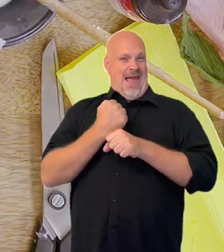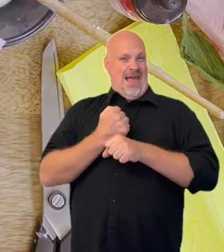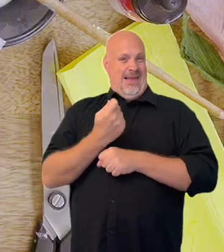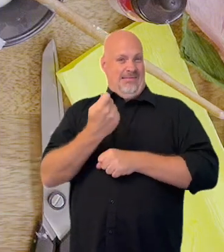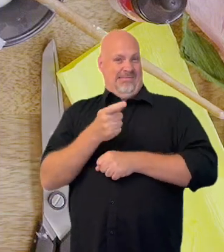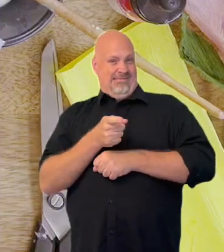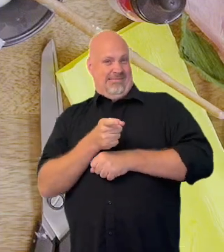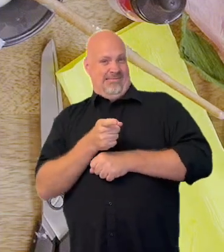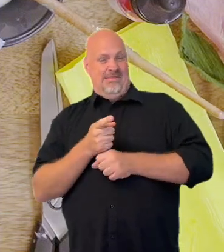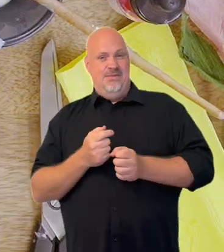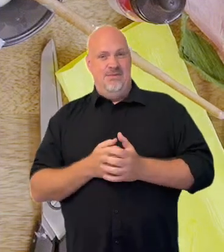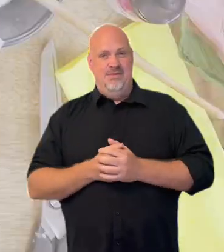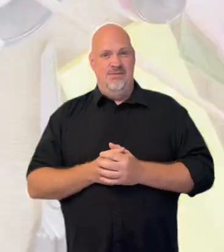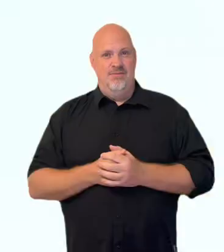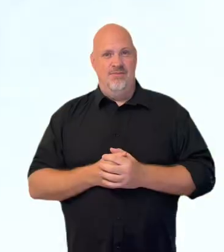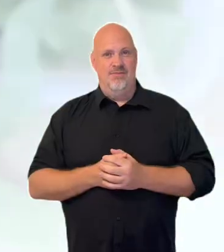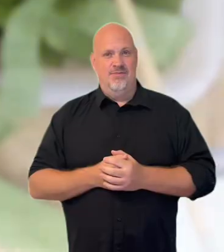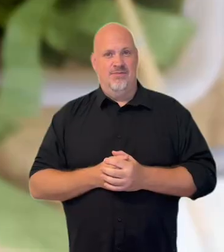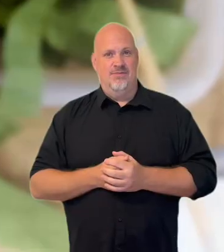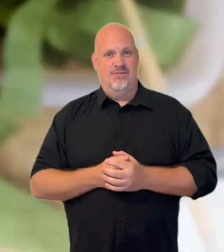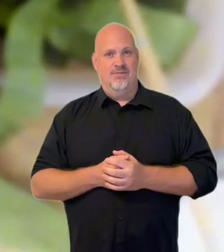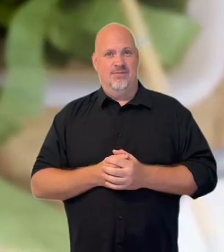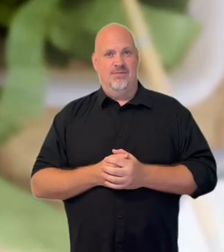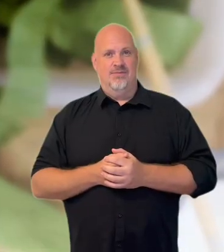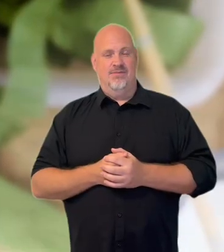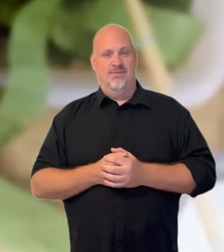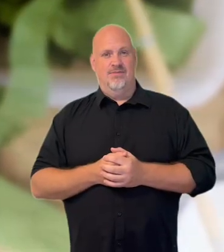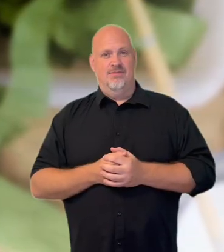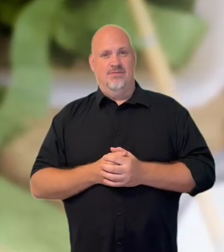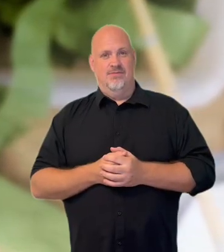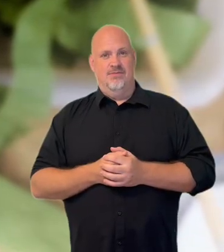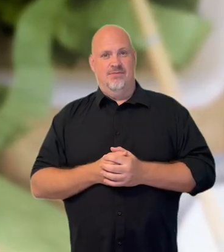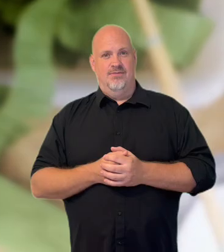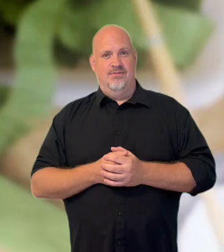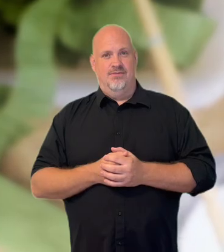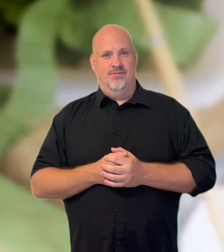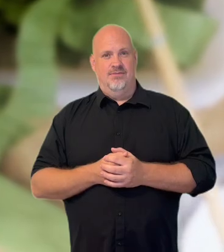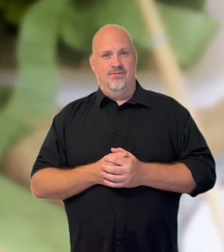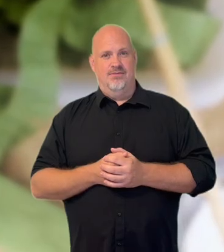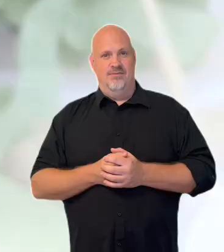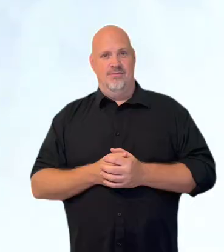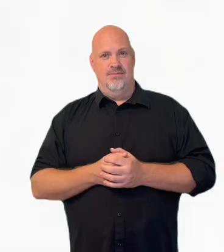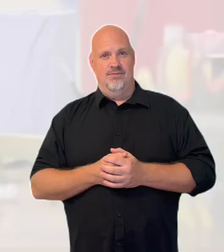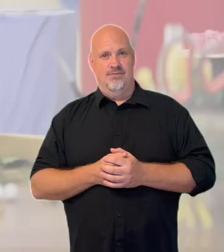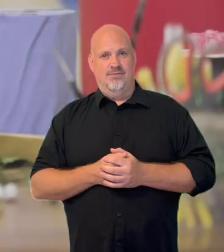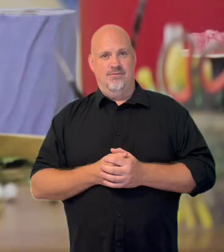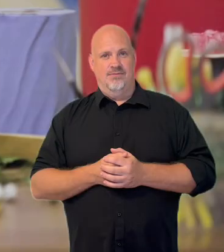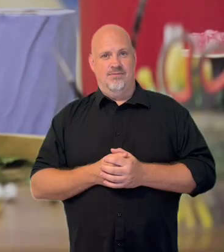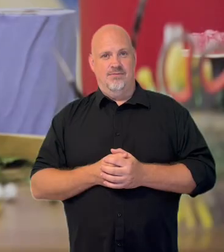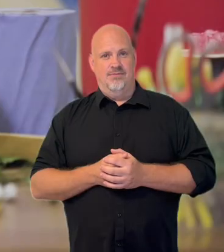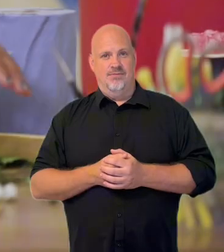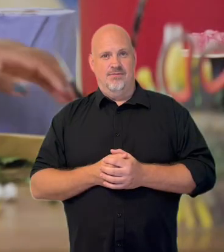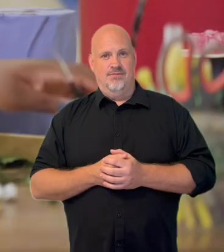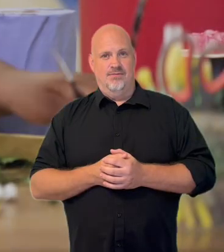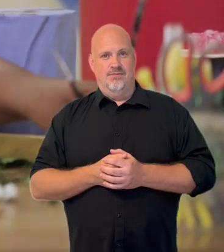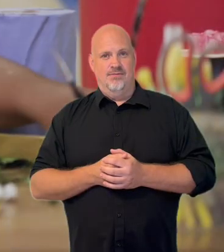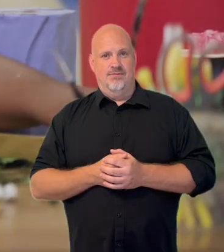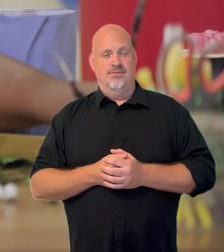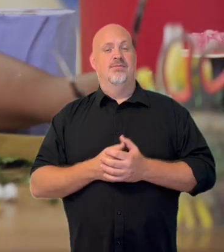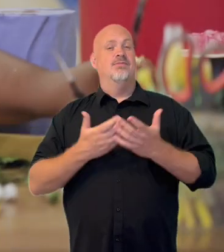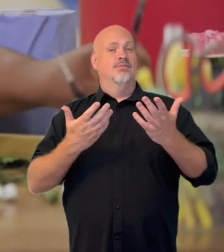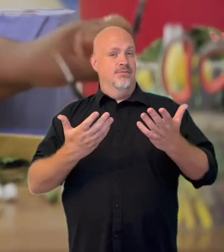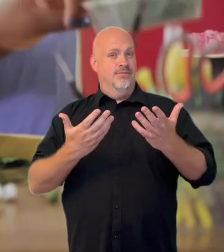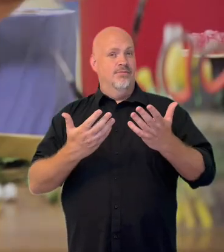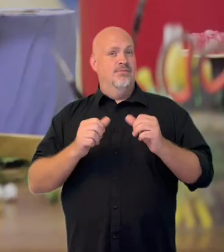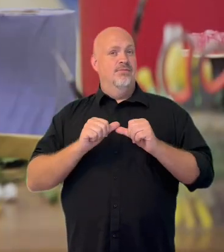What we'll then need to do is cover the stems in some green crepe paper. The first thing I